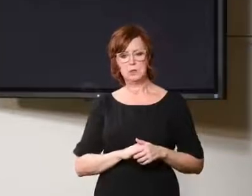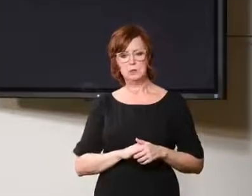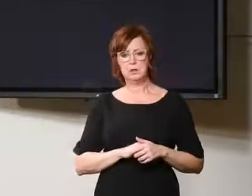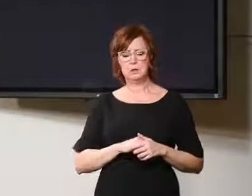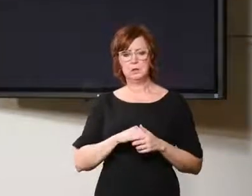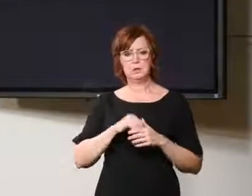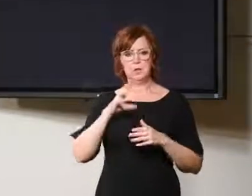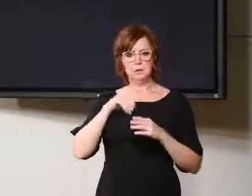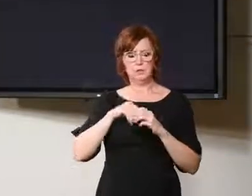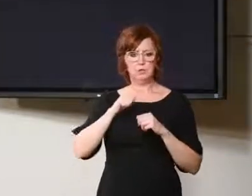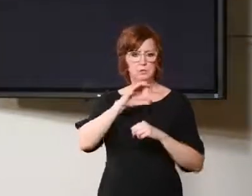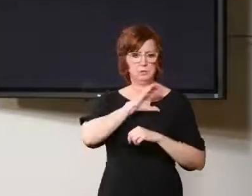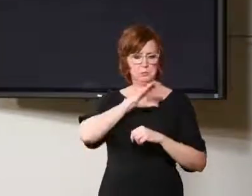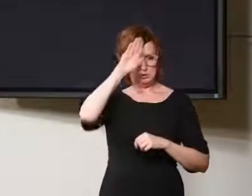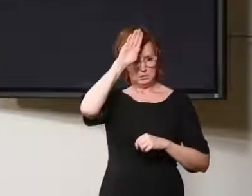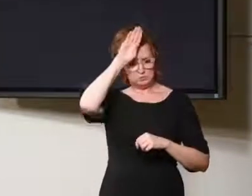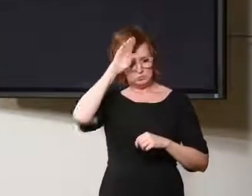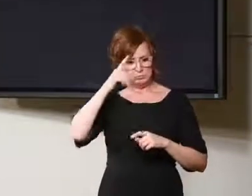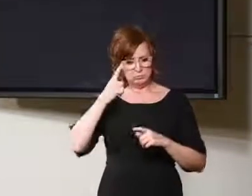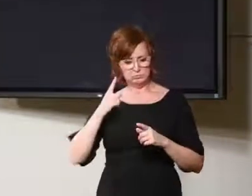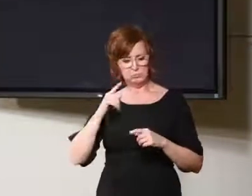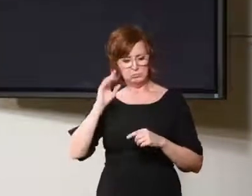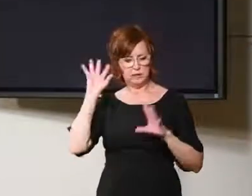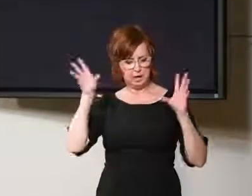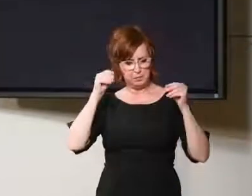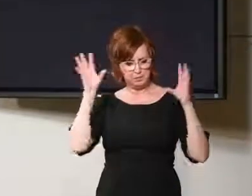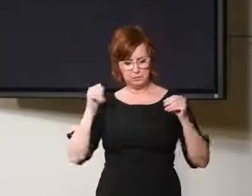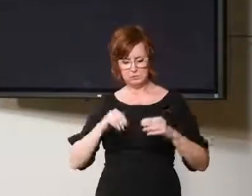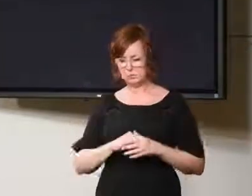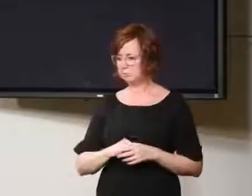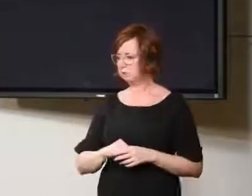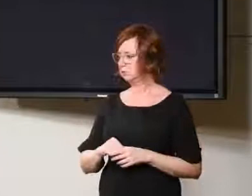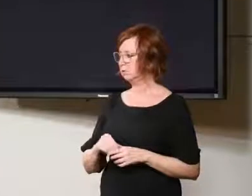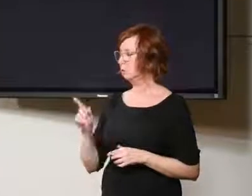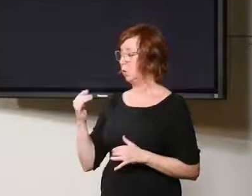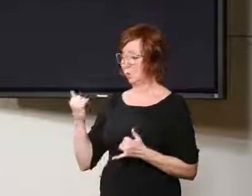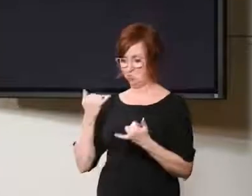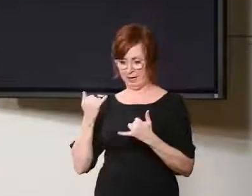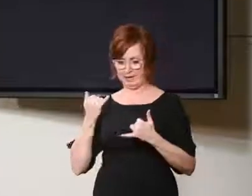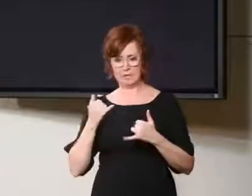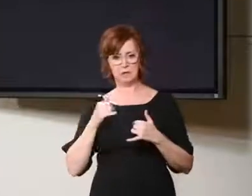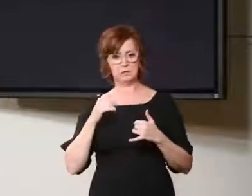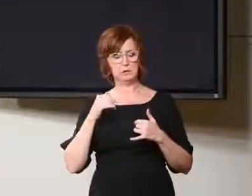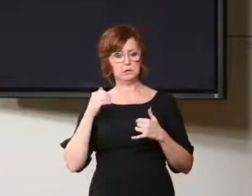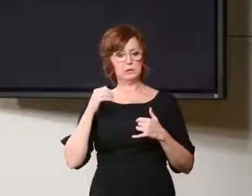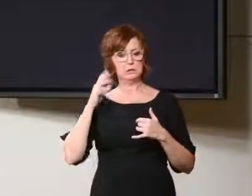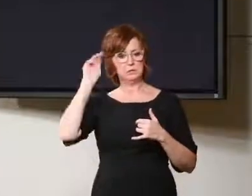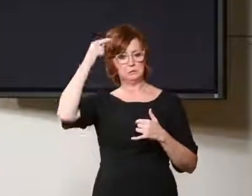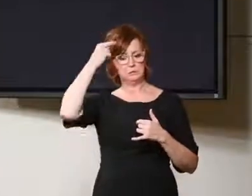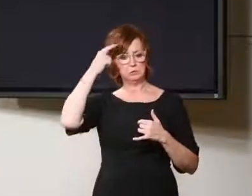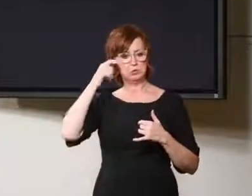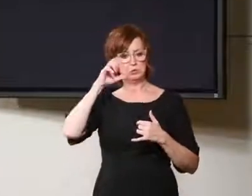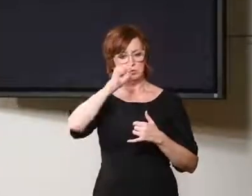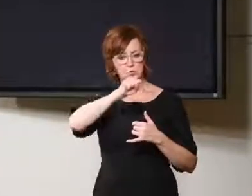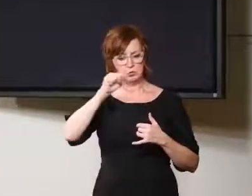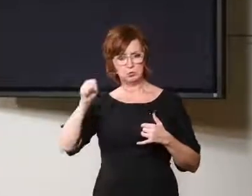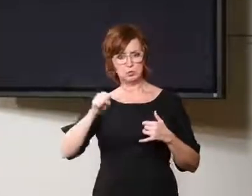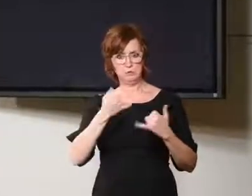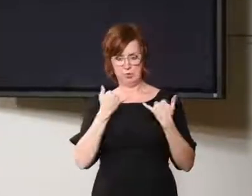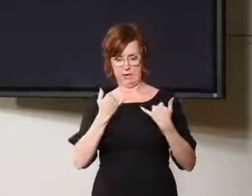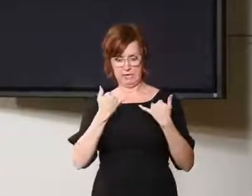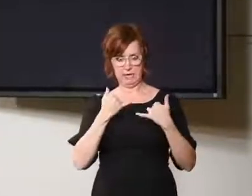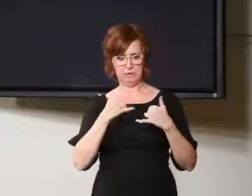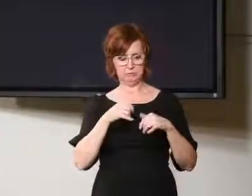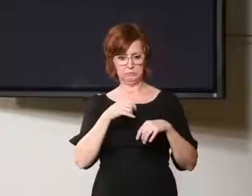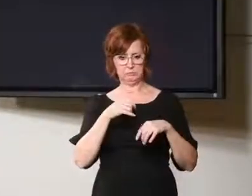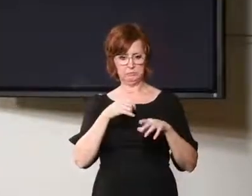vulnerable? I would say that the Minister of Social Services, I believe as we speak, is engaging with their shelter and community leaders, and